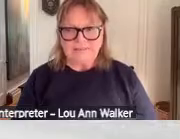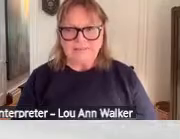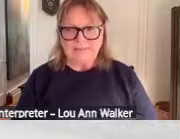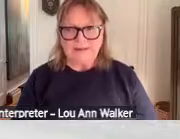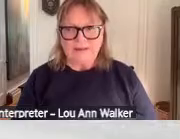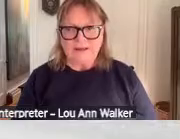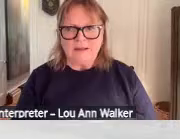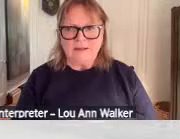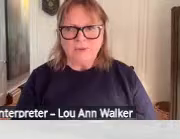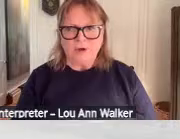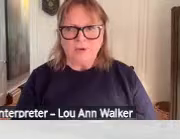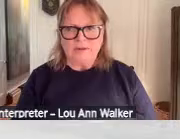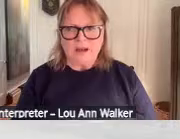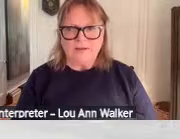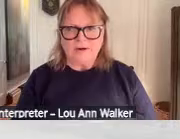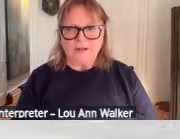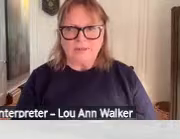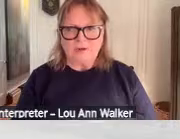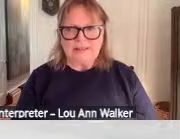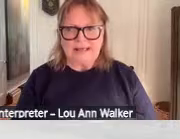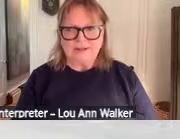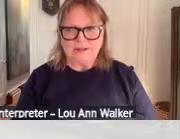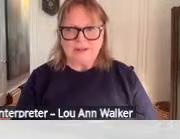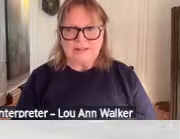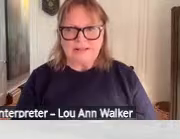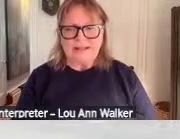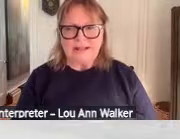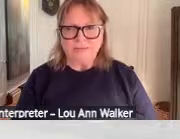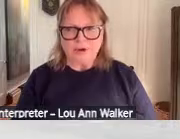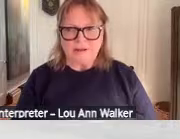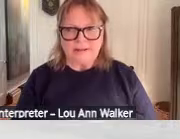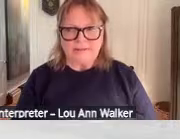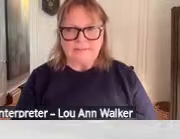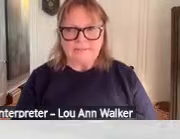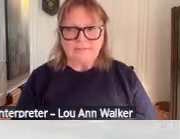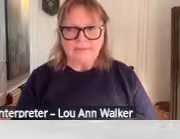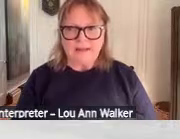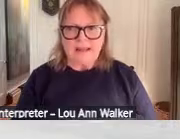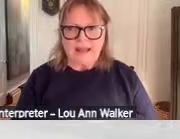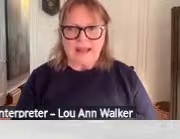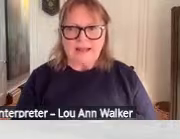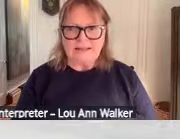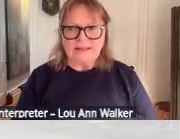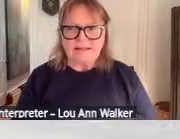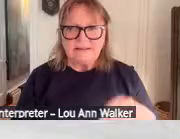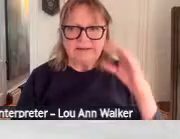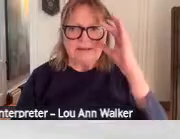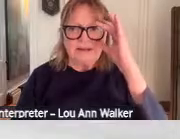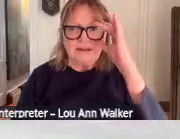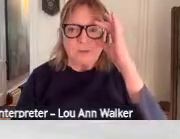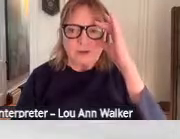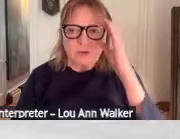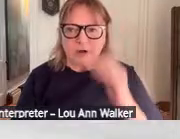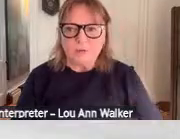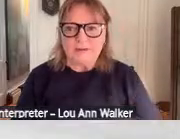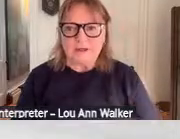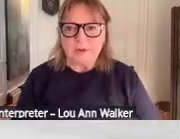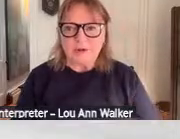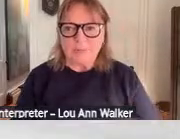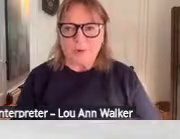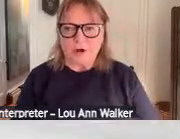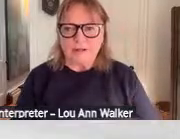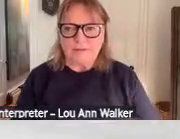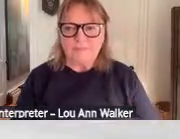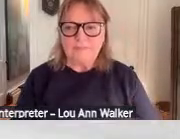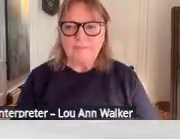LSGD to work with other community centers in Brooklyn and to work with the